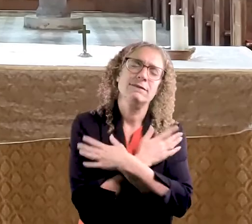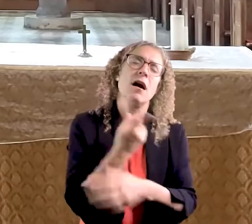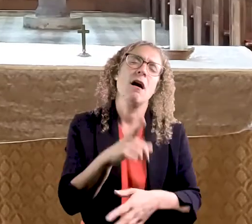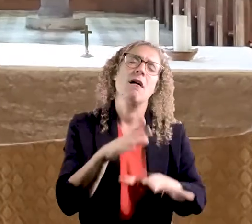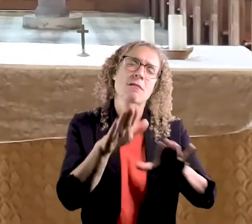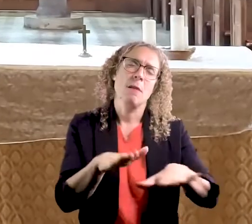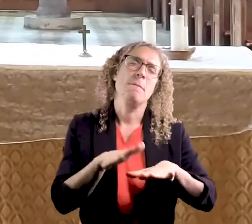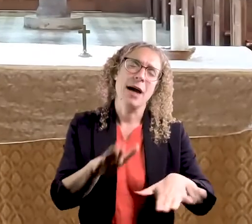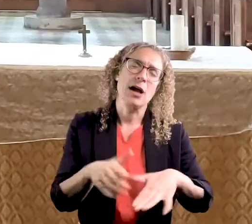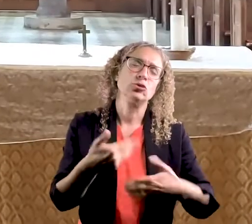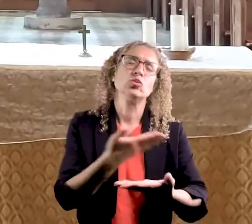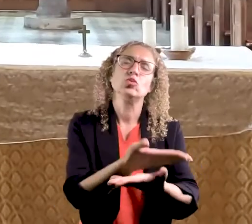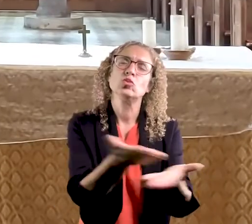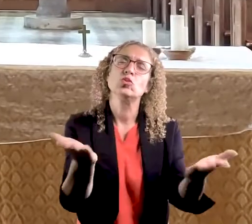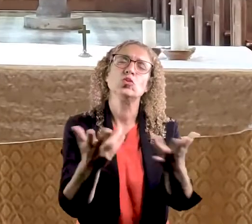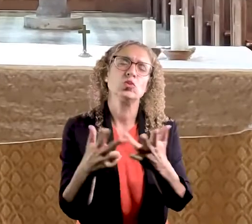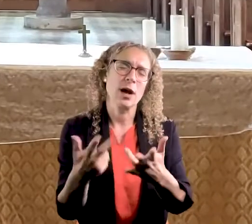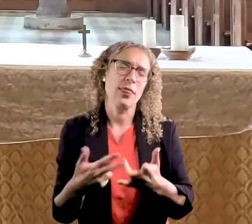compassion.